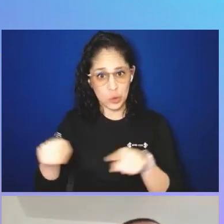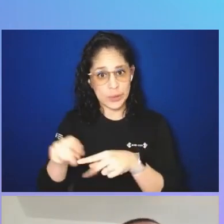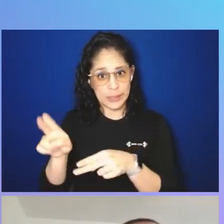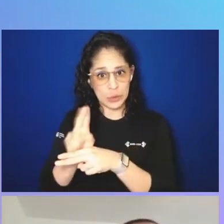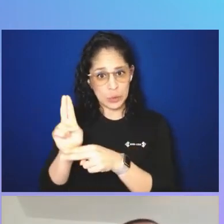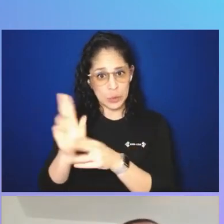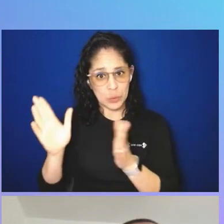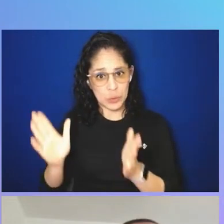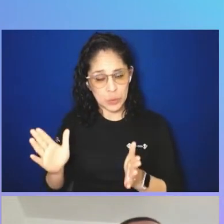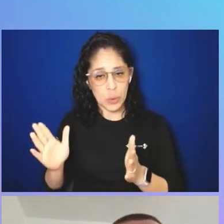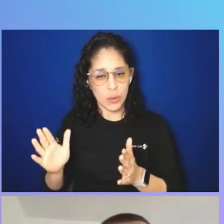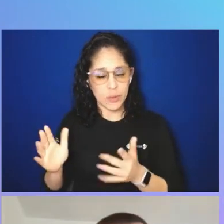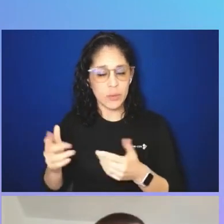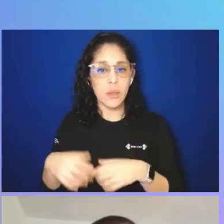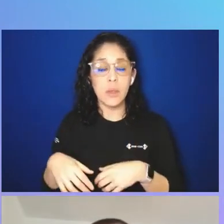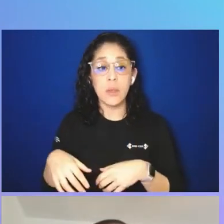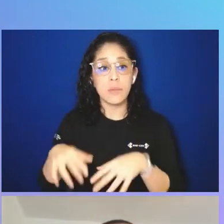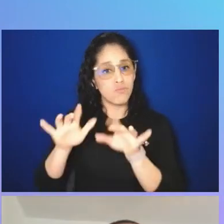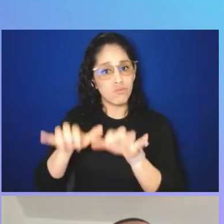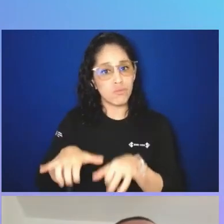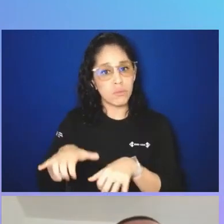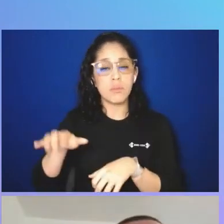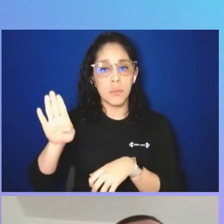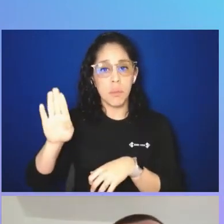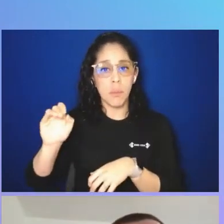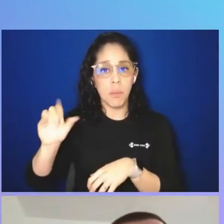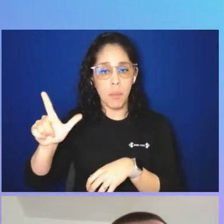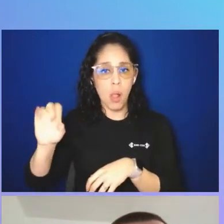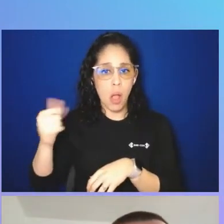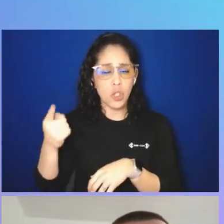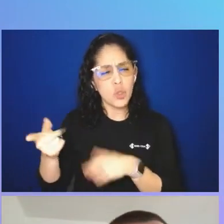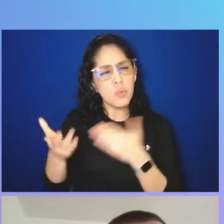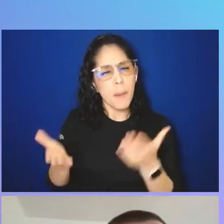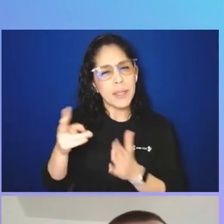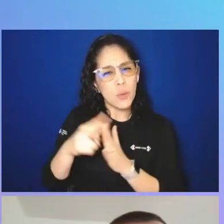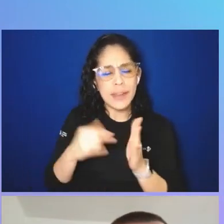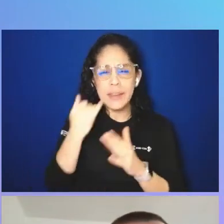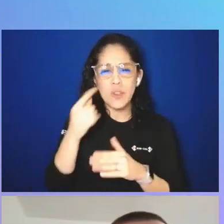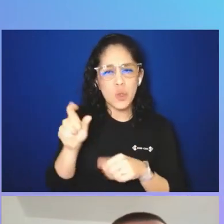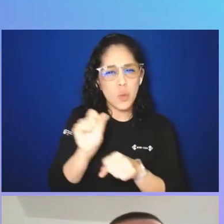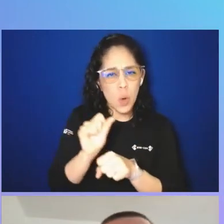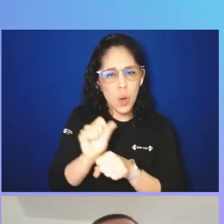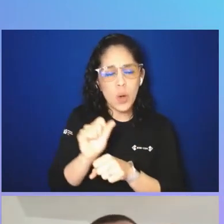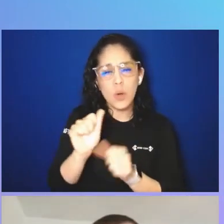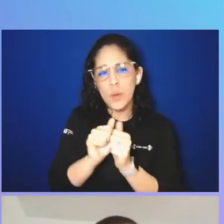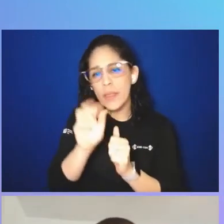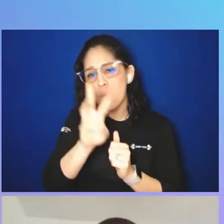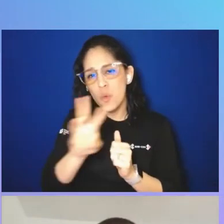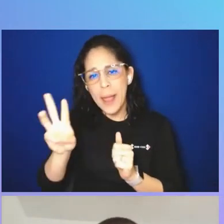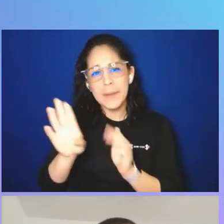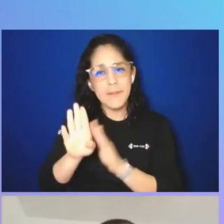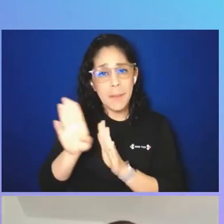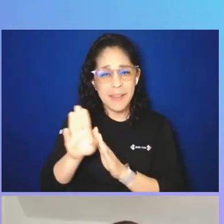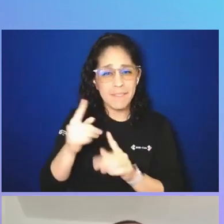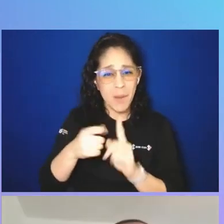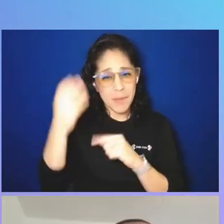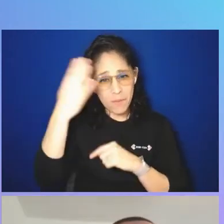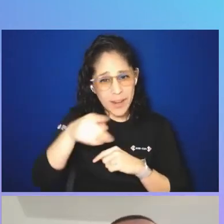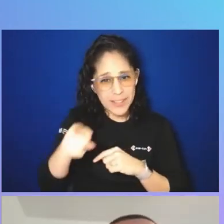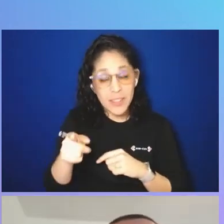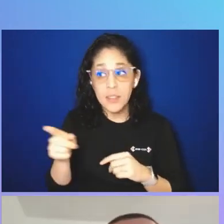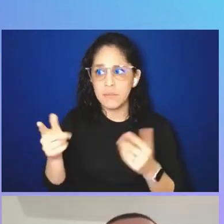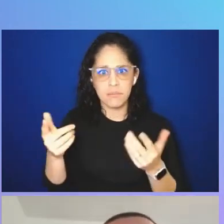probably read if you work in web development, especially in front end. And what they wrote was that